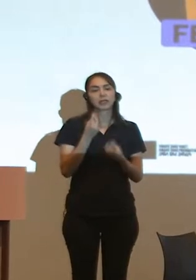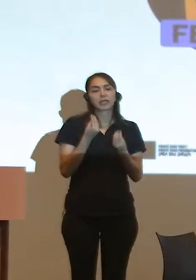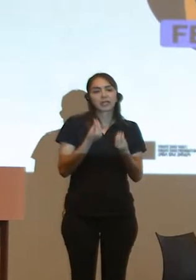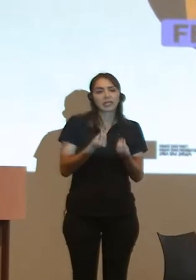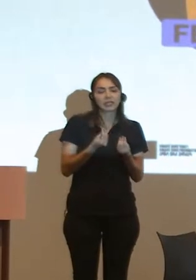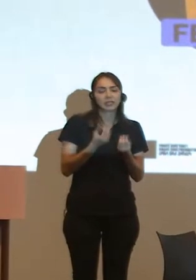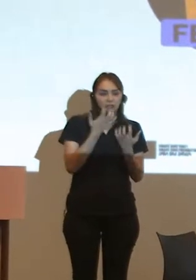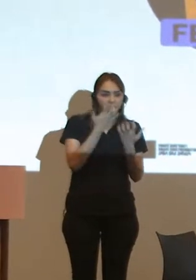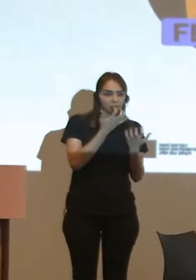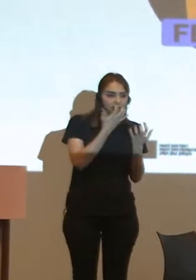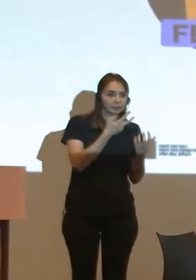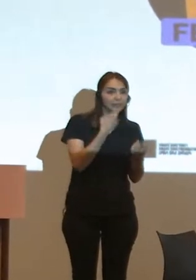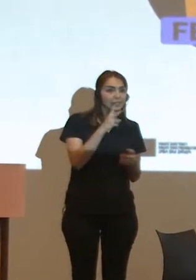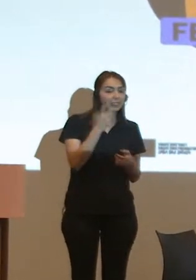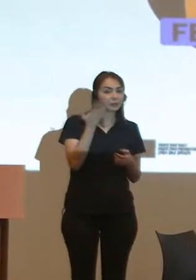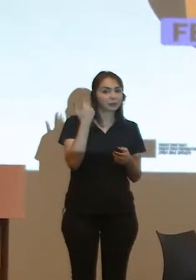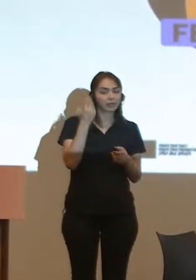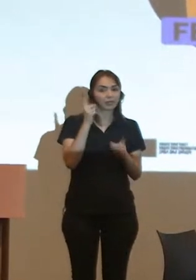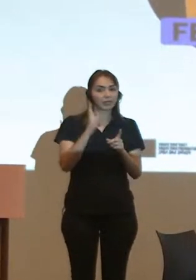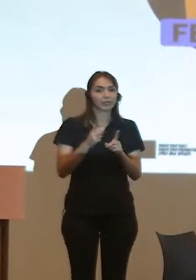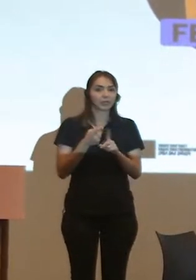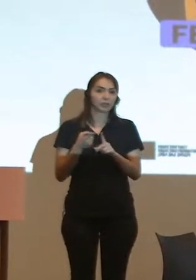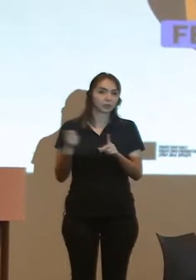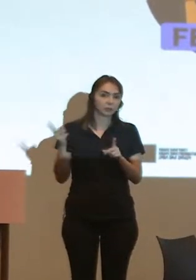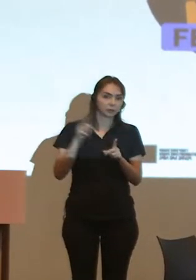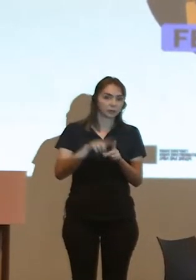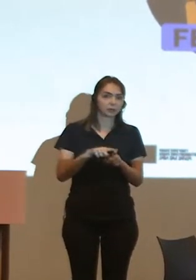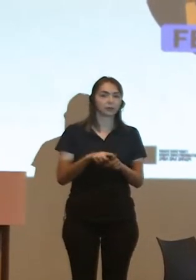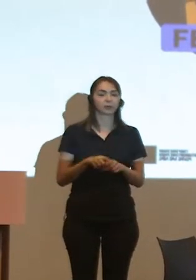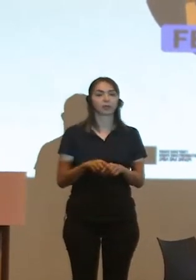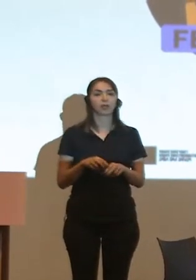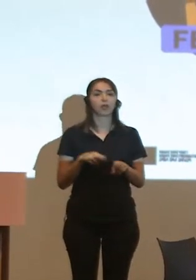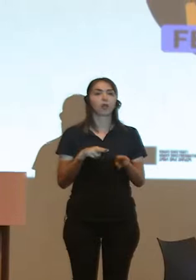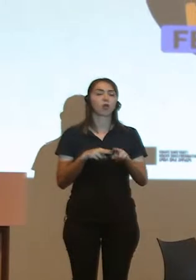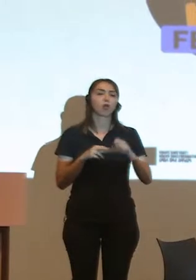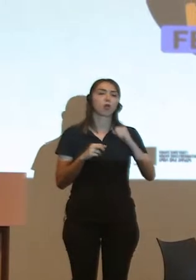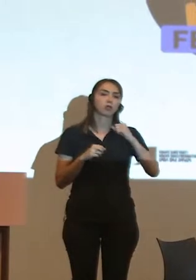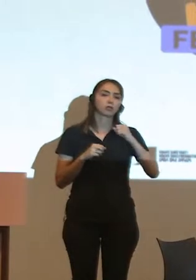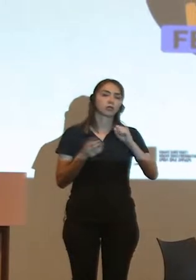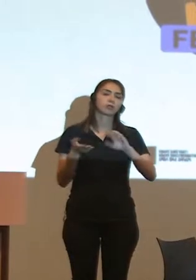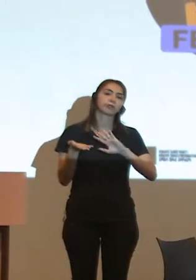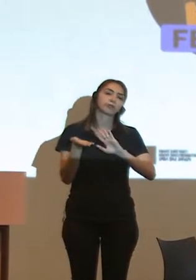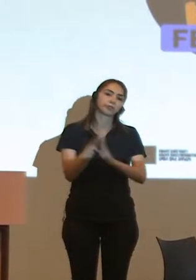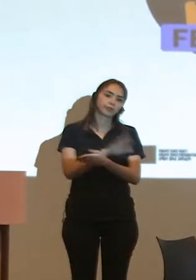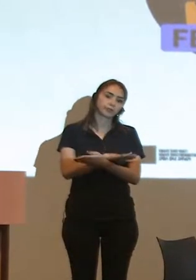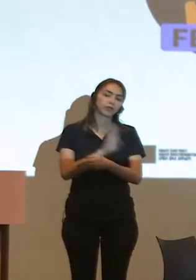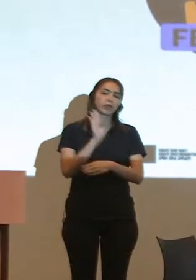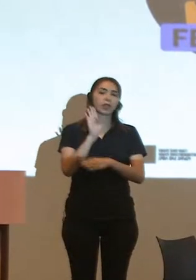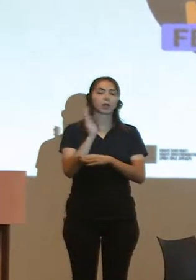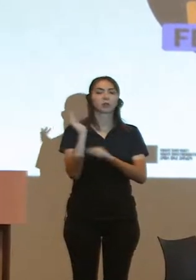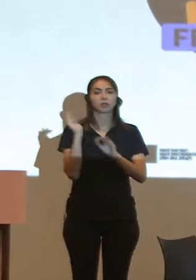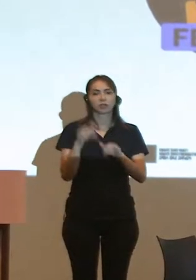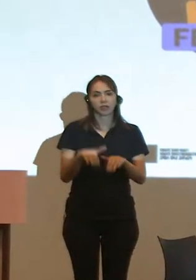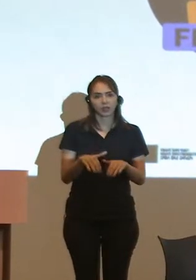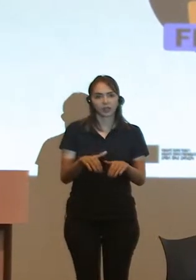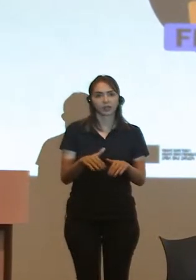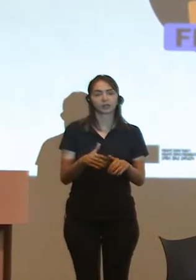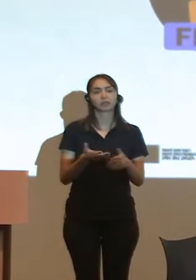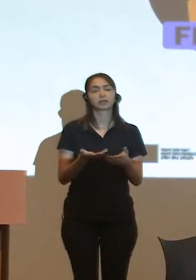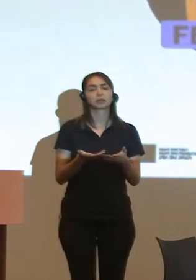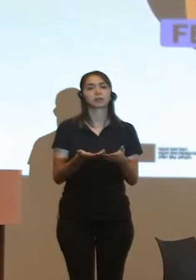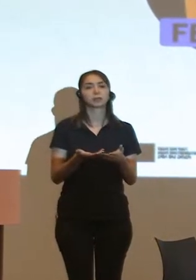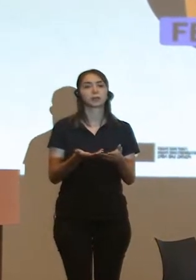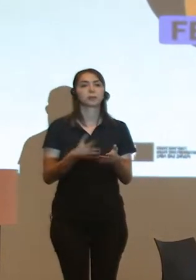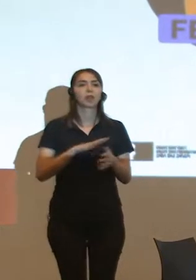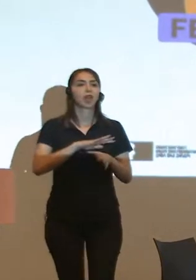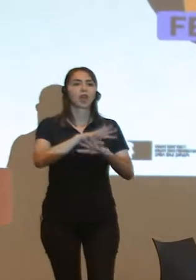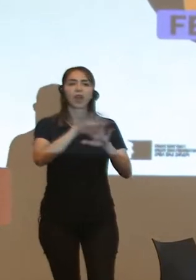2000s that you know communism fell democracy's here hungary joined the european union and everything's